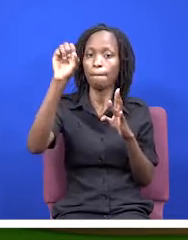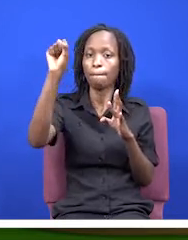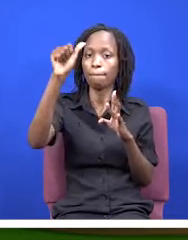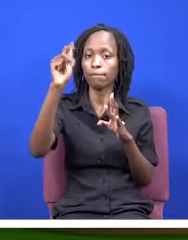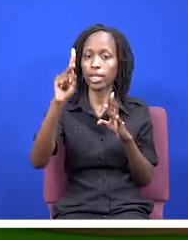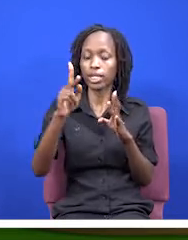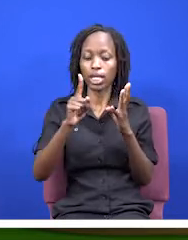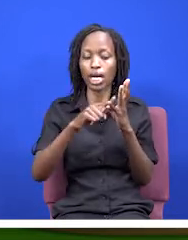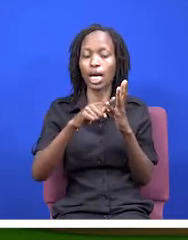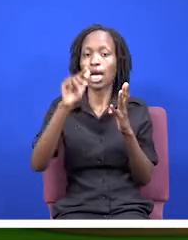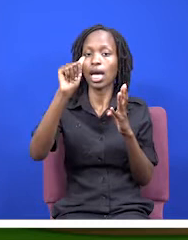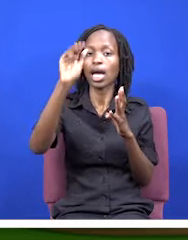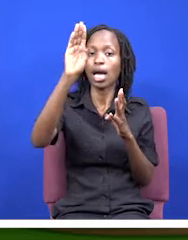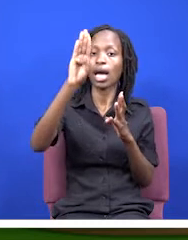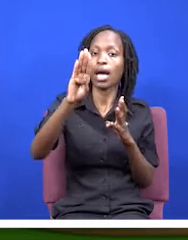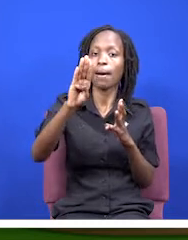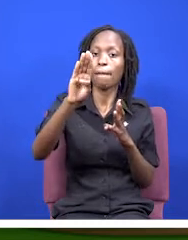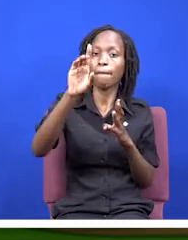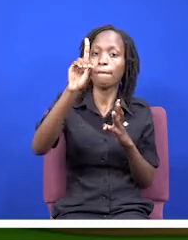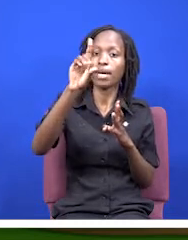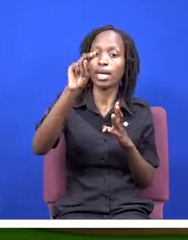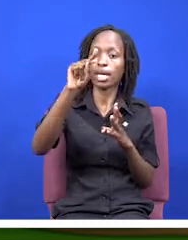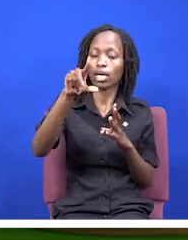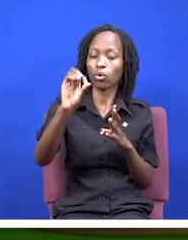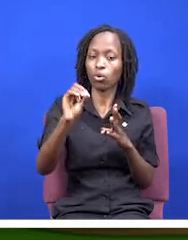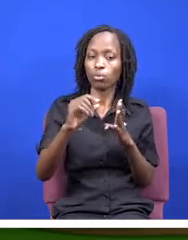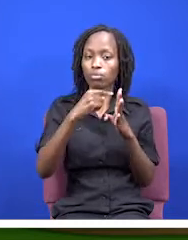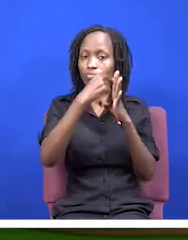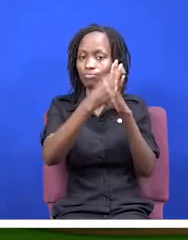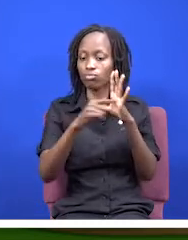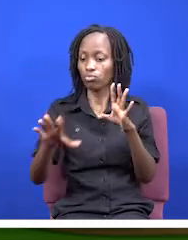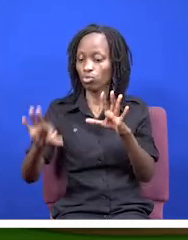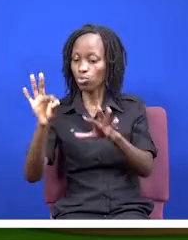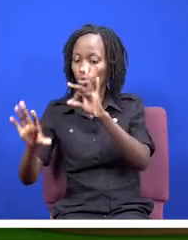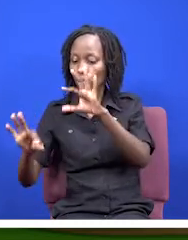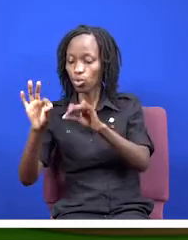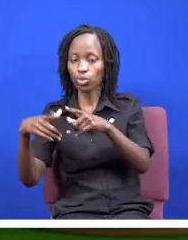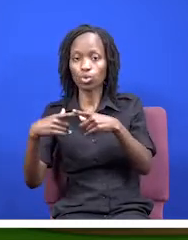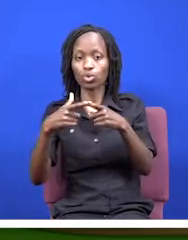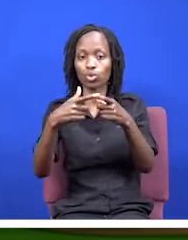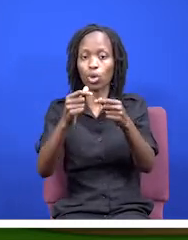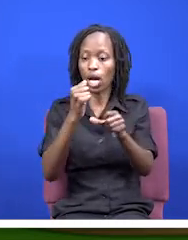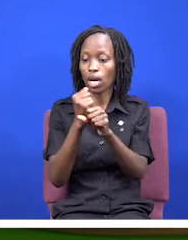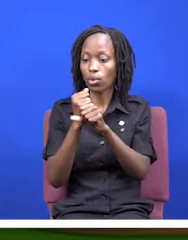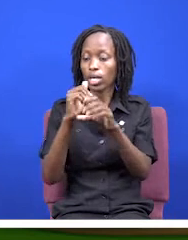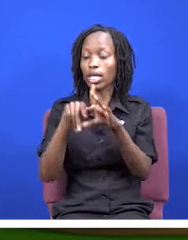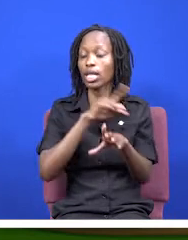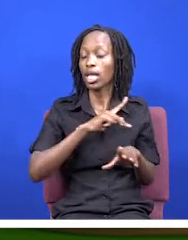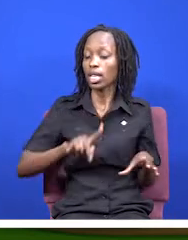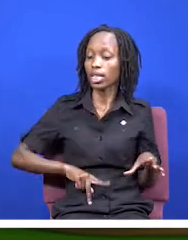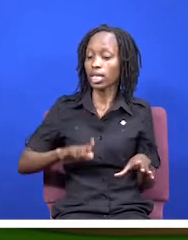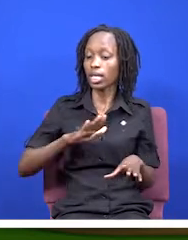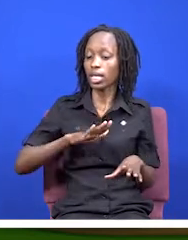Meshach, and Abednego. Yes, they were chosen to go and work